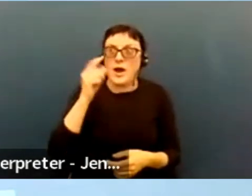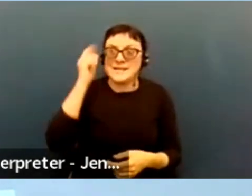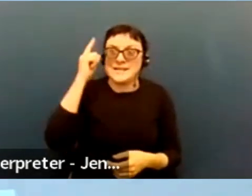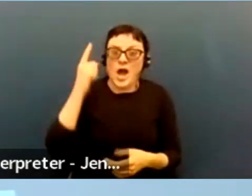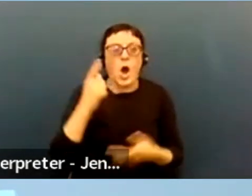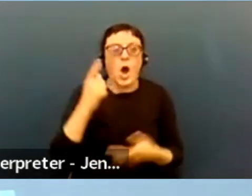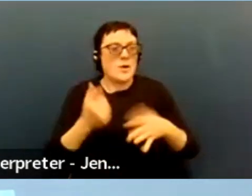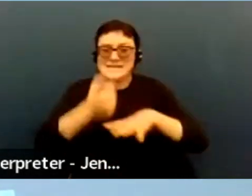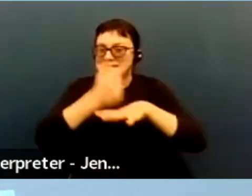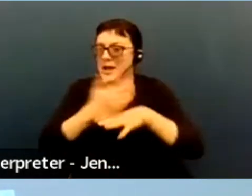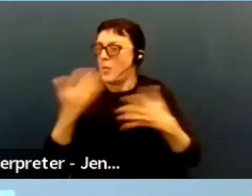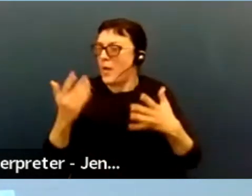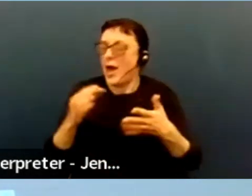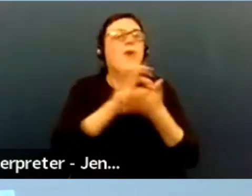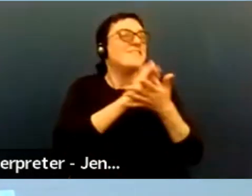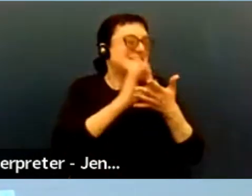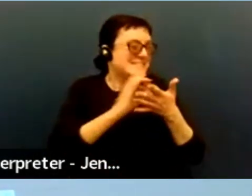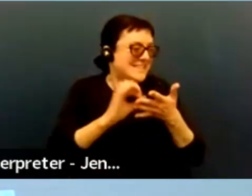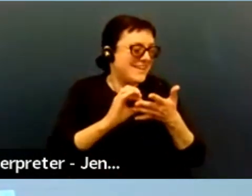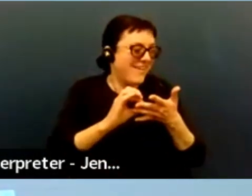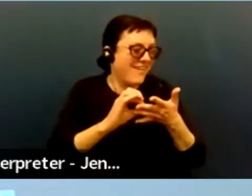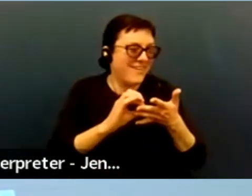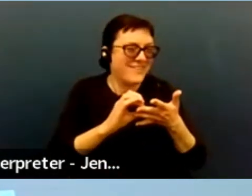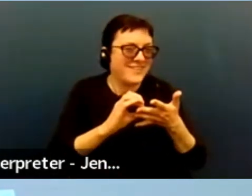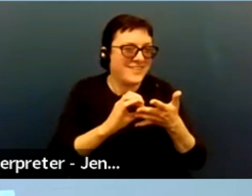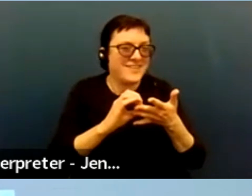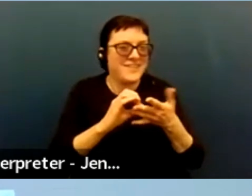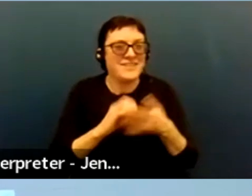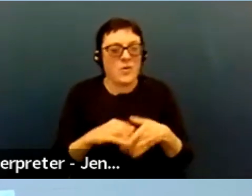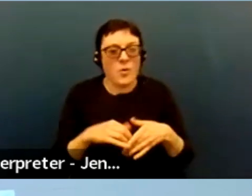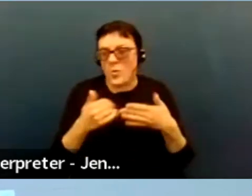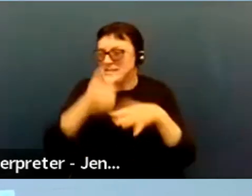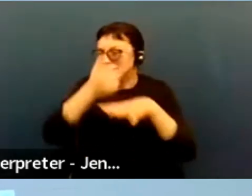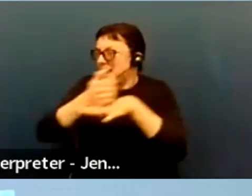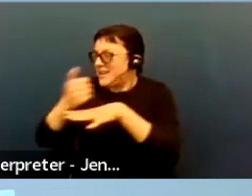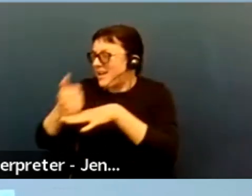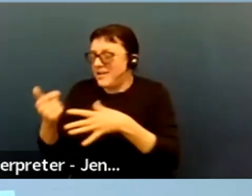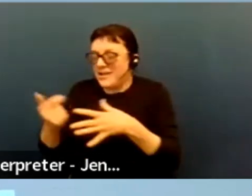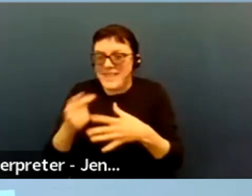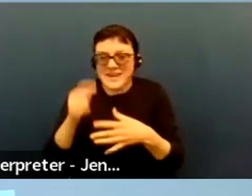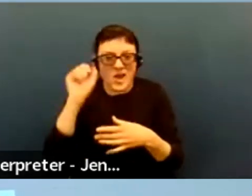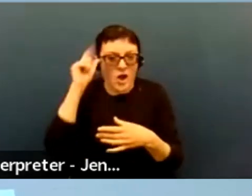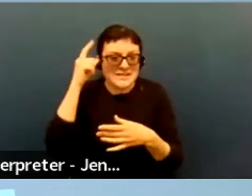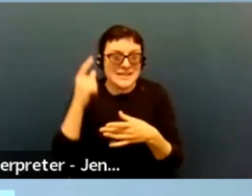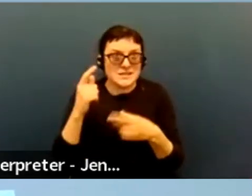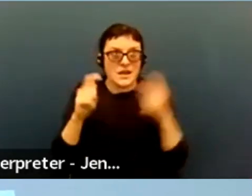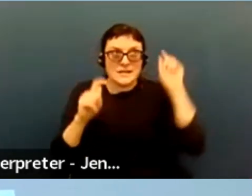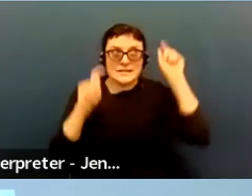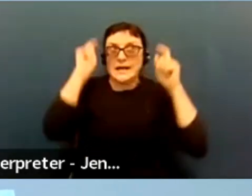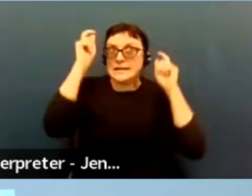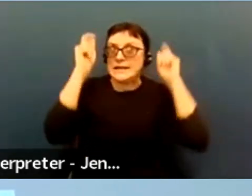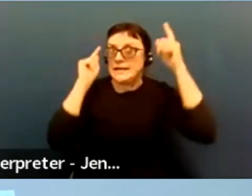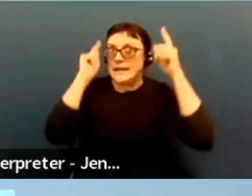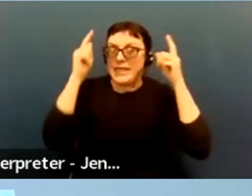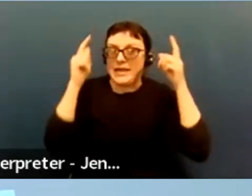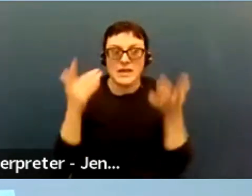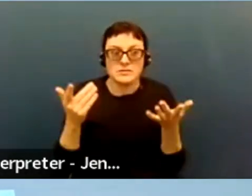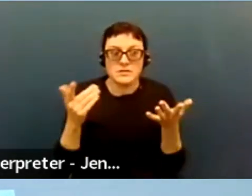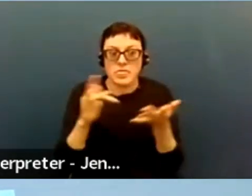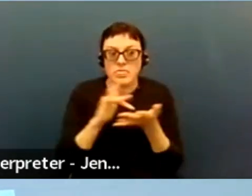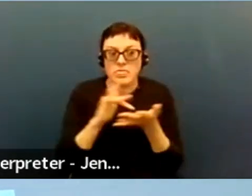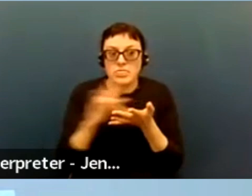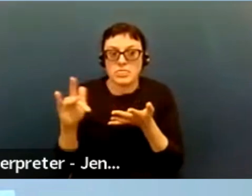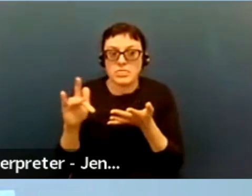get exhausted. And then they kind of have one idea, let's set it in an office or let's set it in, and then they run